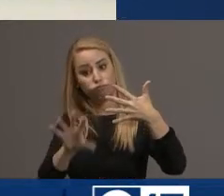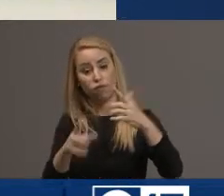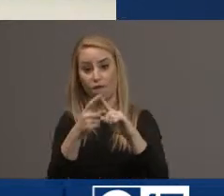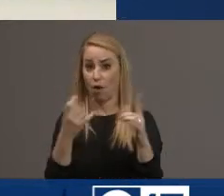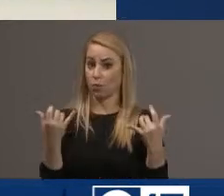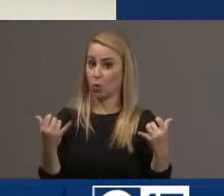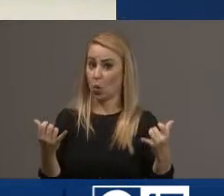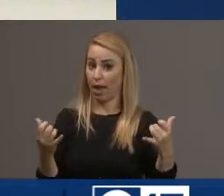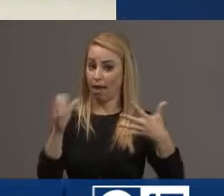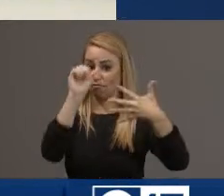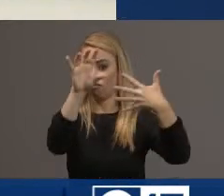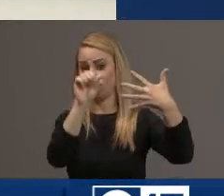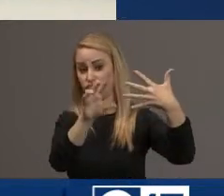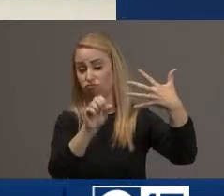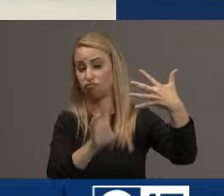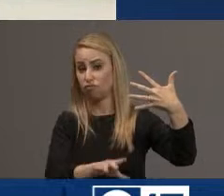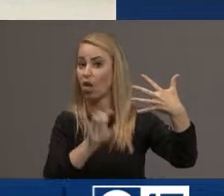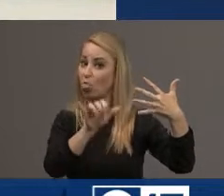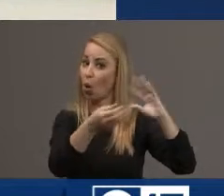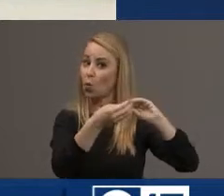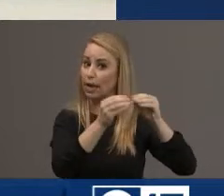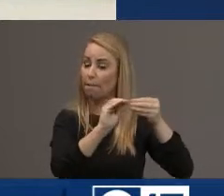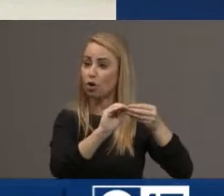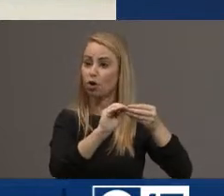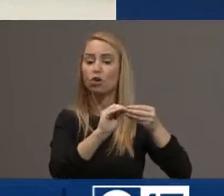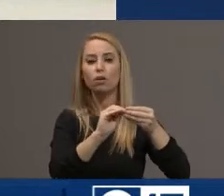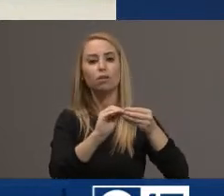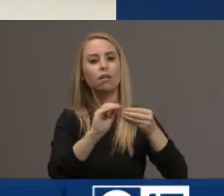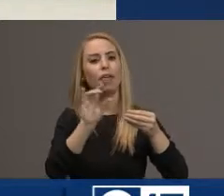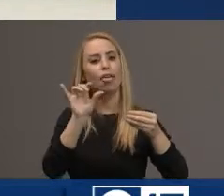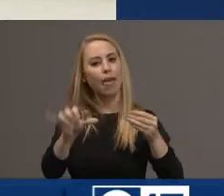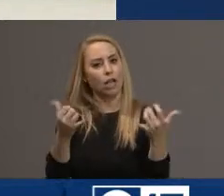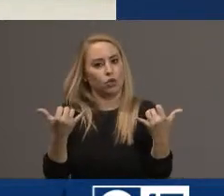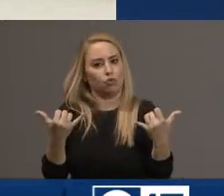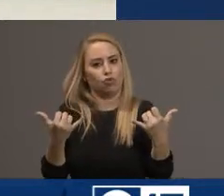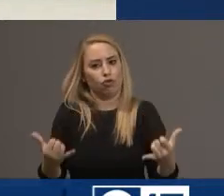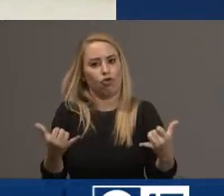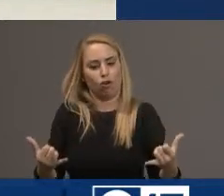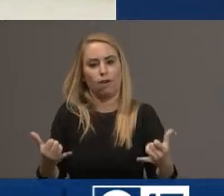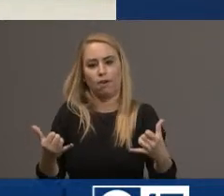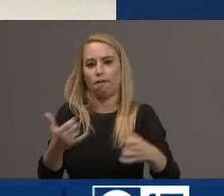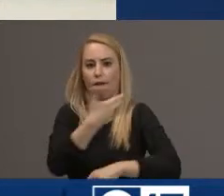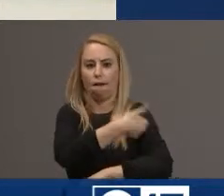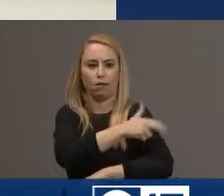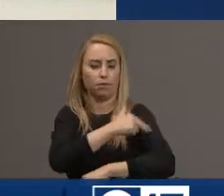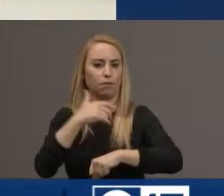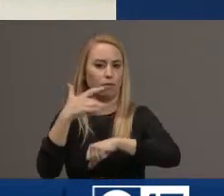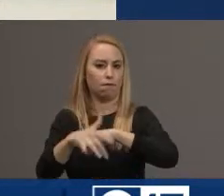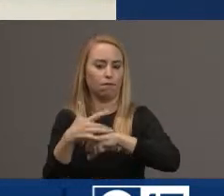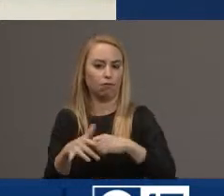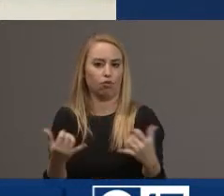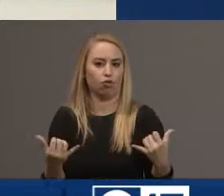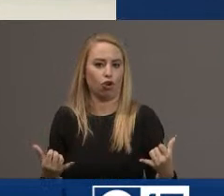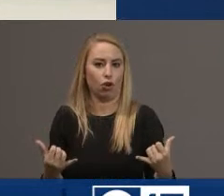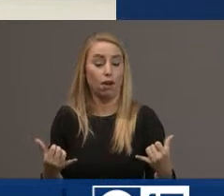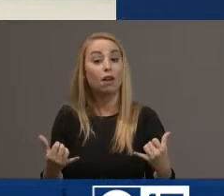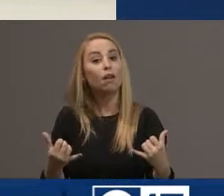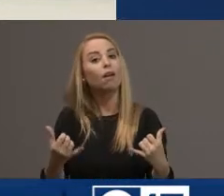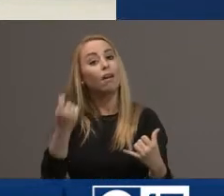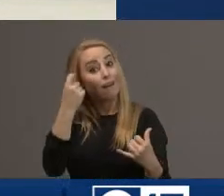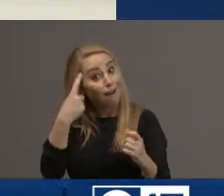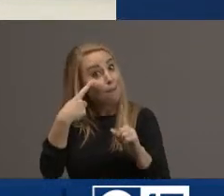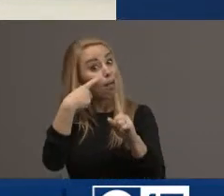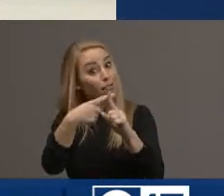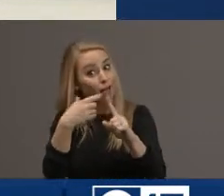Arizona Department of Health Services website is existing hospital capacity. We have surge